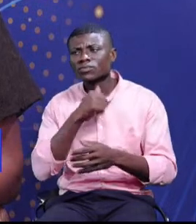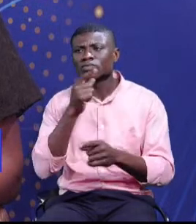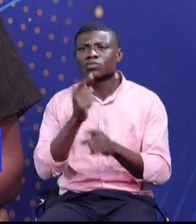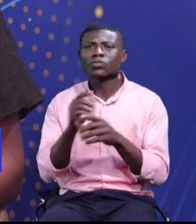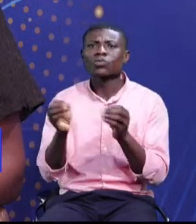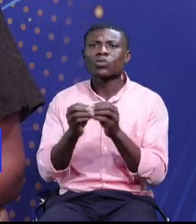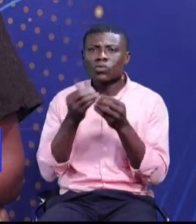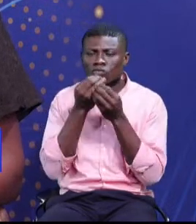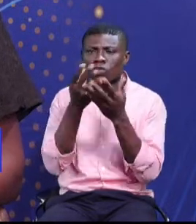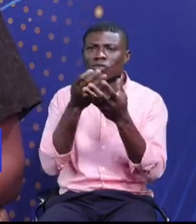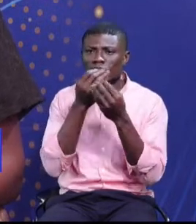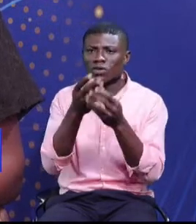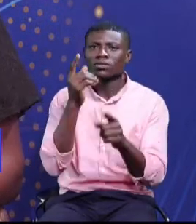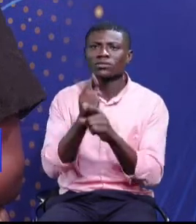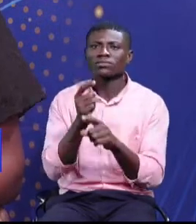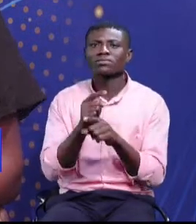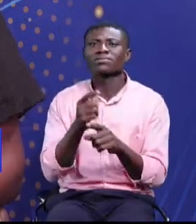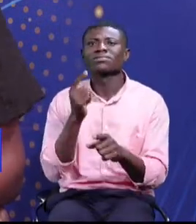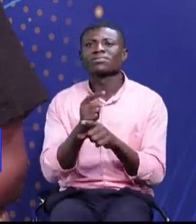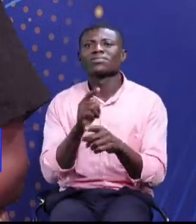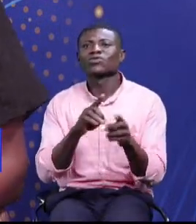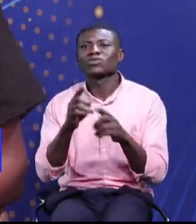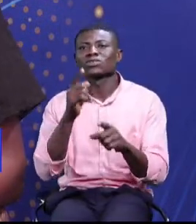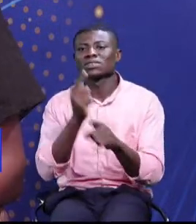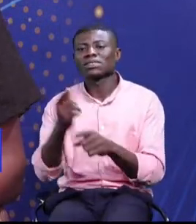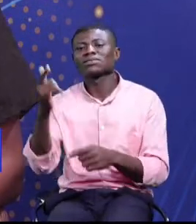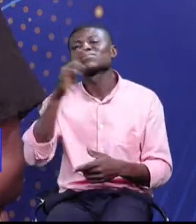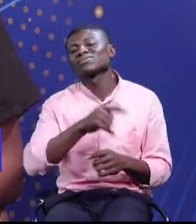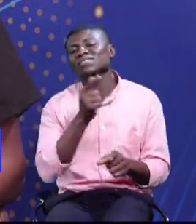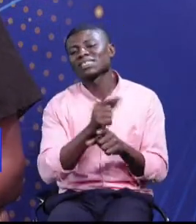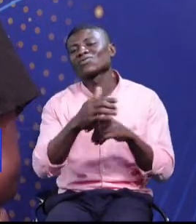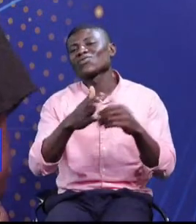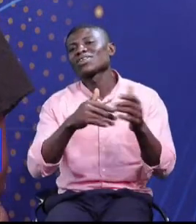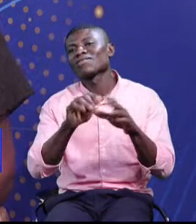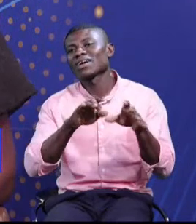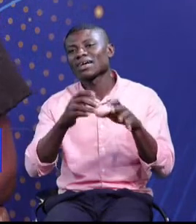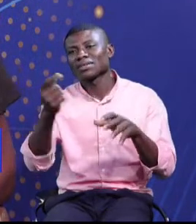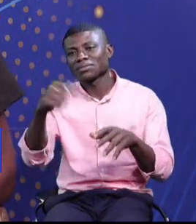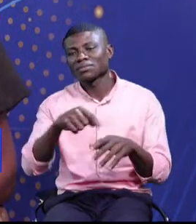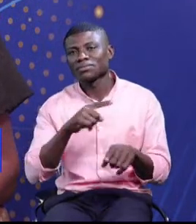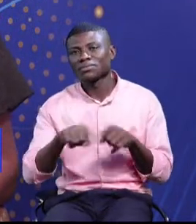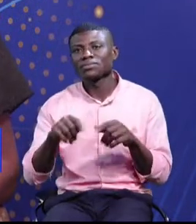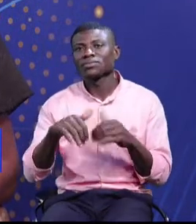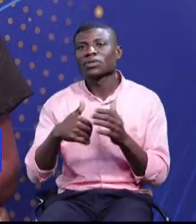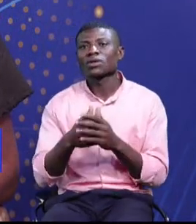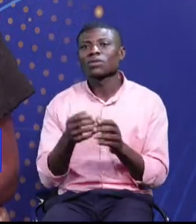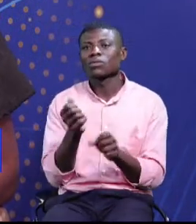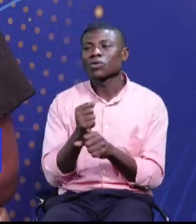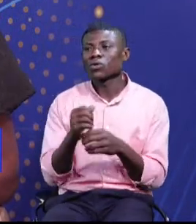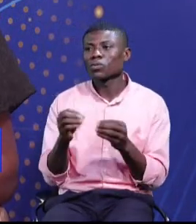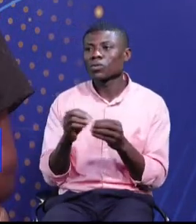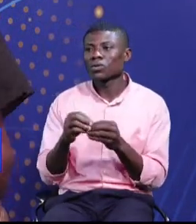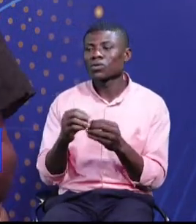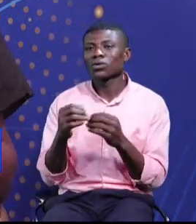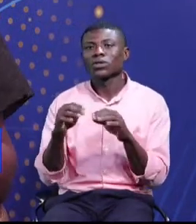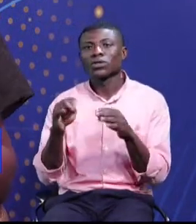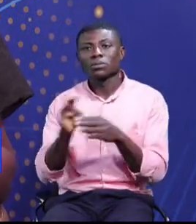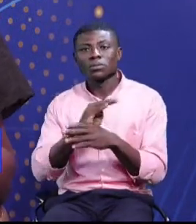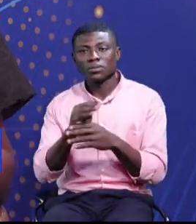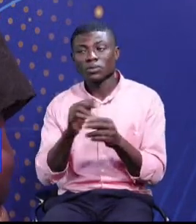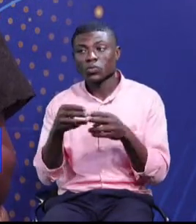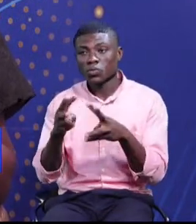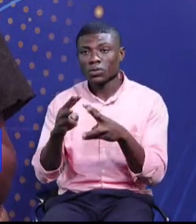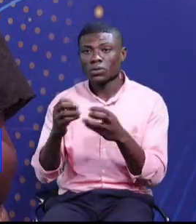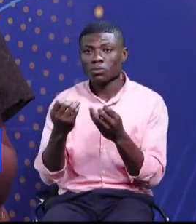lot of information. It's like, okay, you do this and then go and come. Then you did it. And it's very frustrating for a lot of companies. And the way